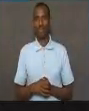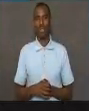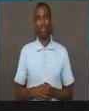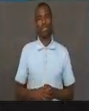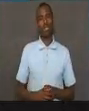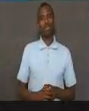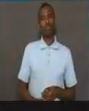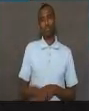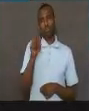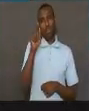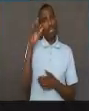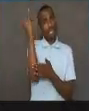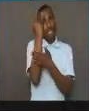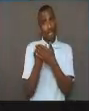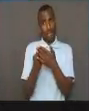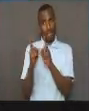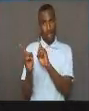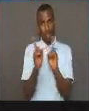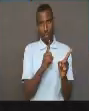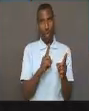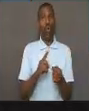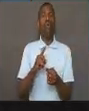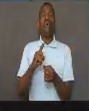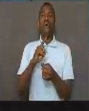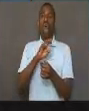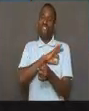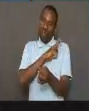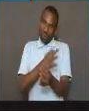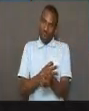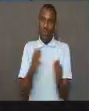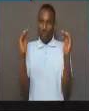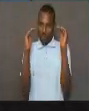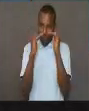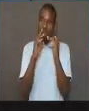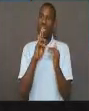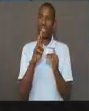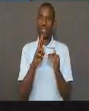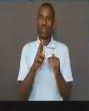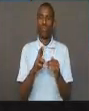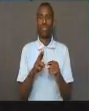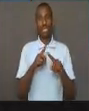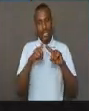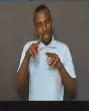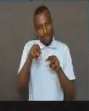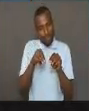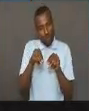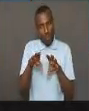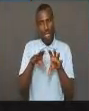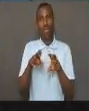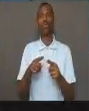In this figure, the forces are equal and are moving